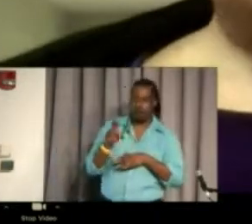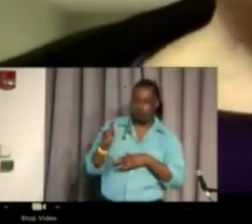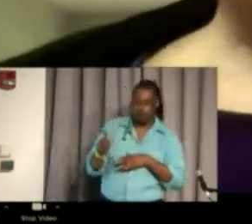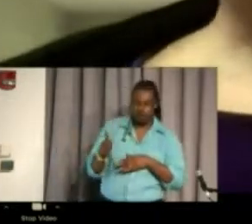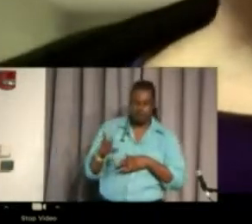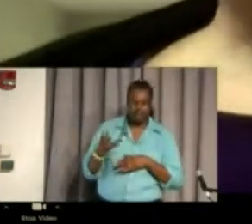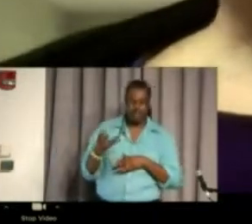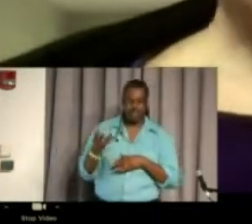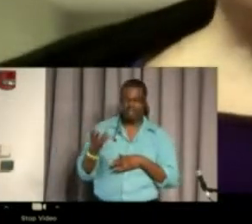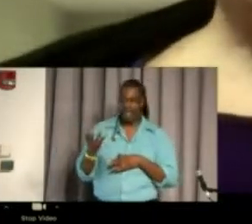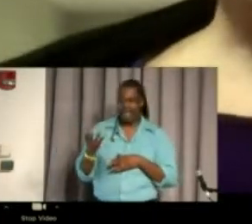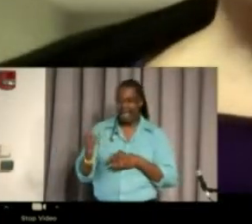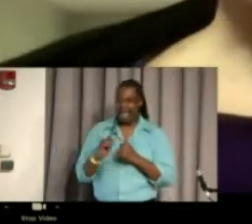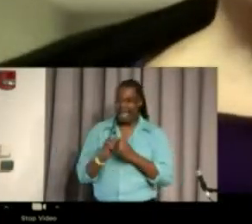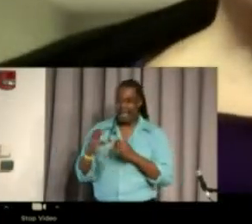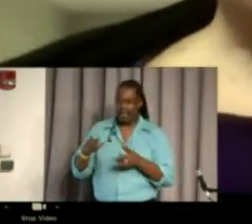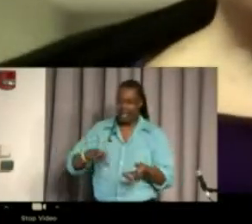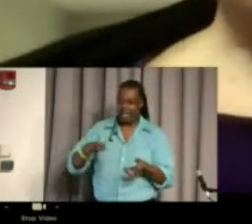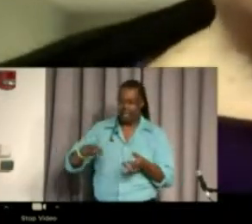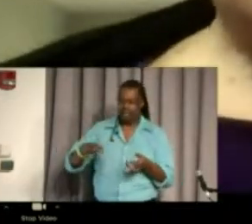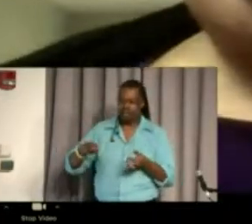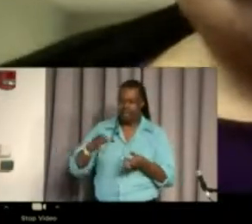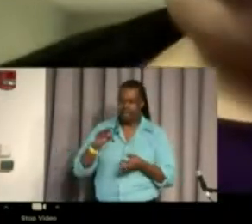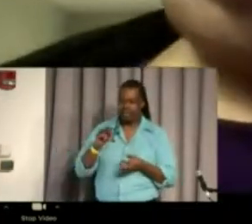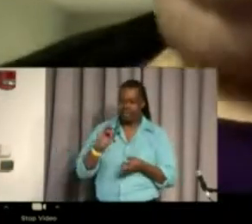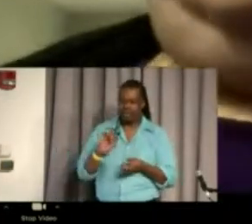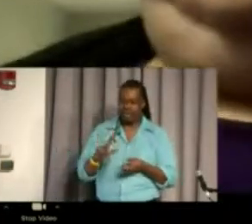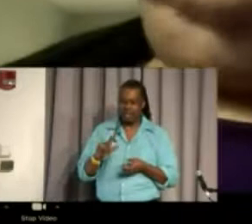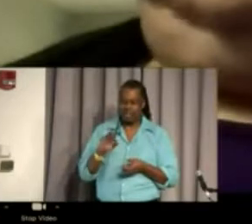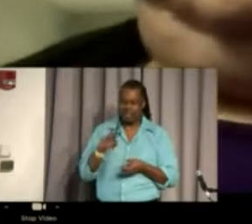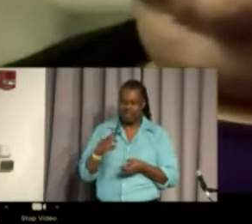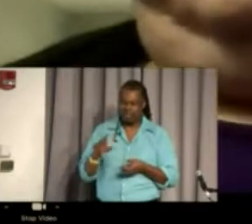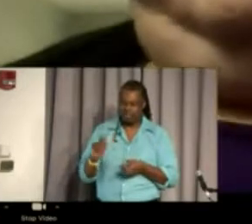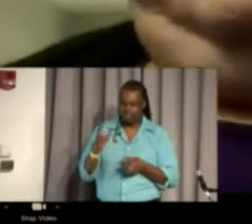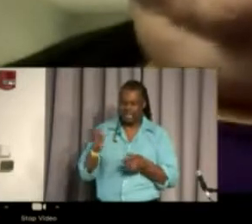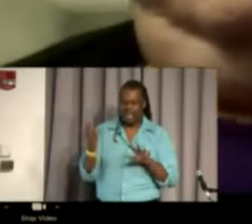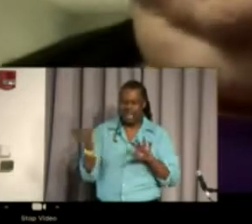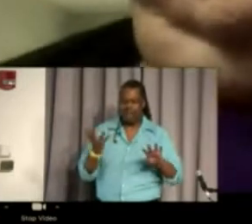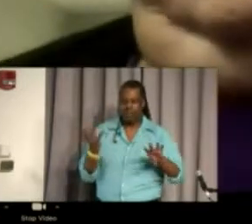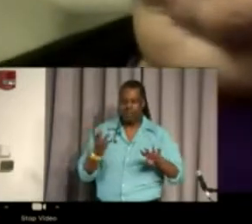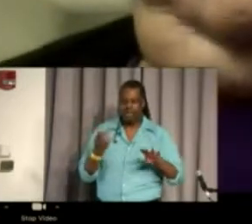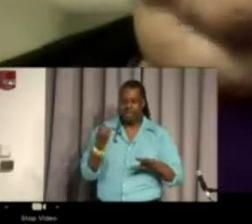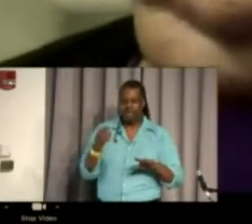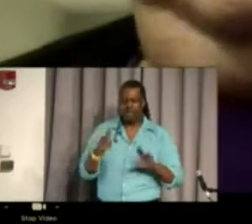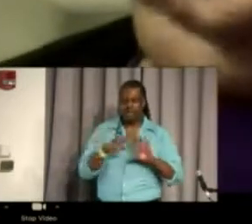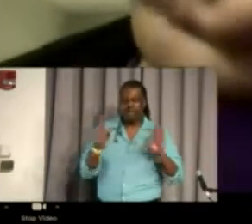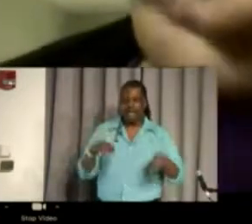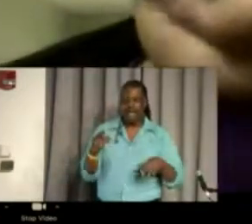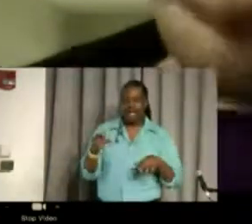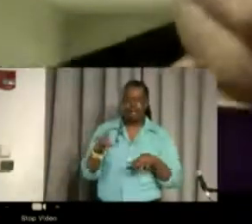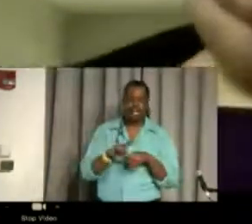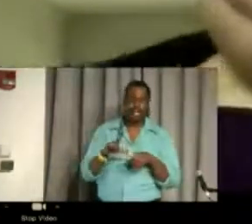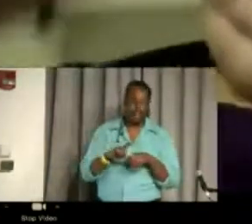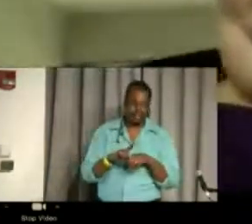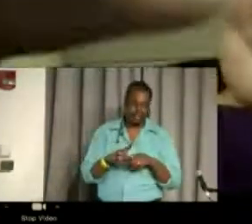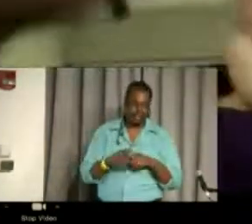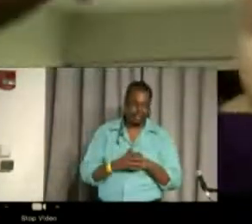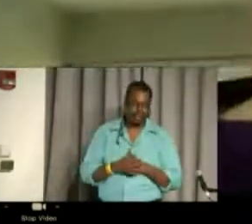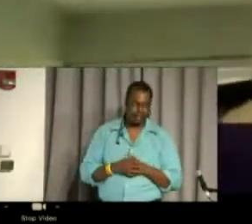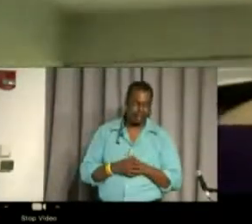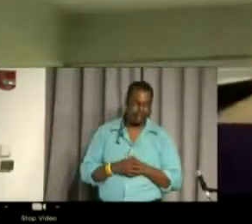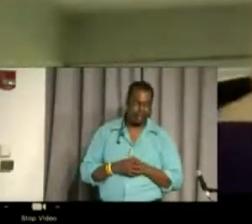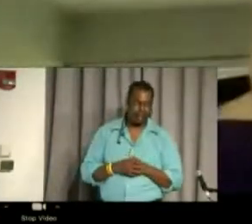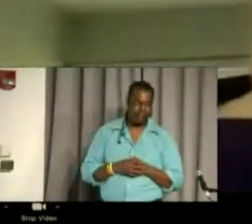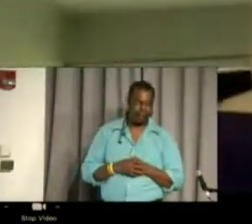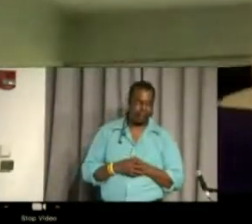extracting fossil fuels and emitting greenhouse gases, for example. I'm not sure